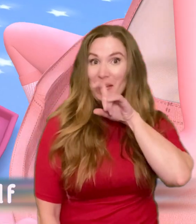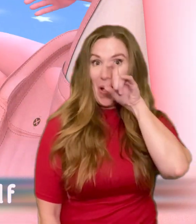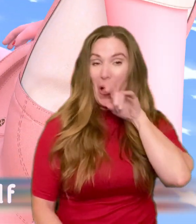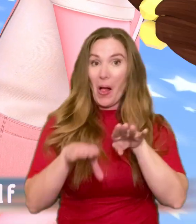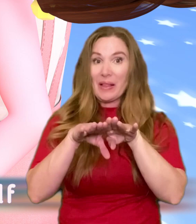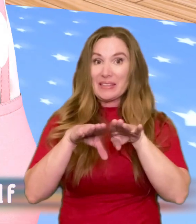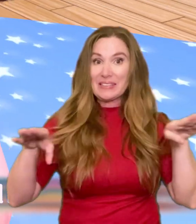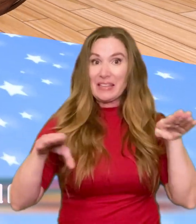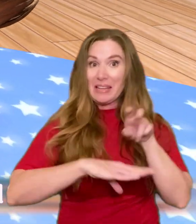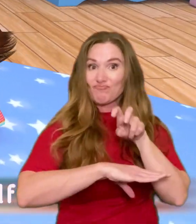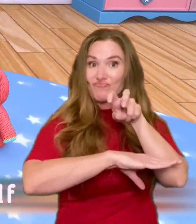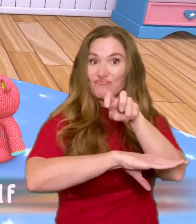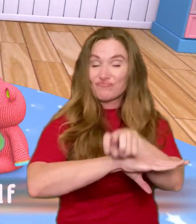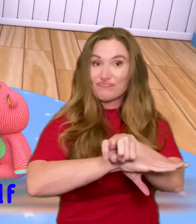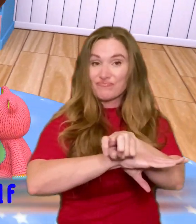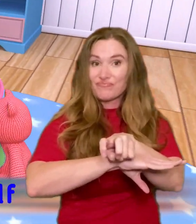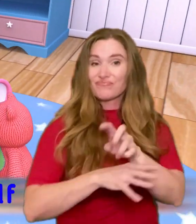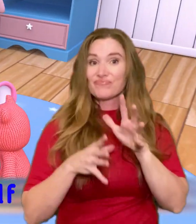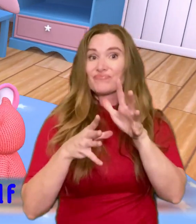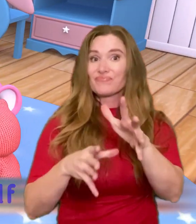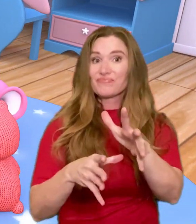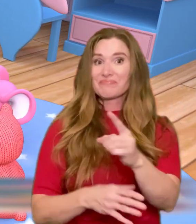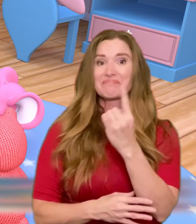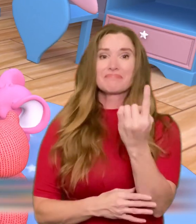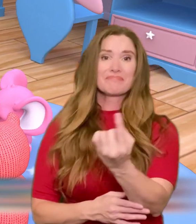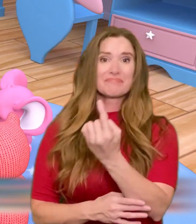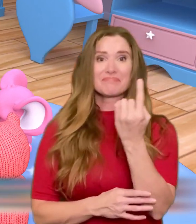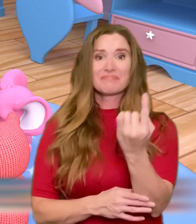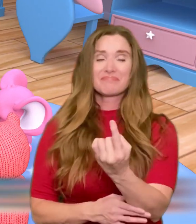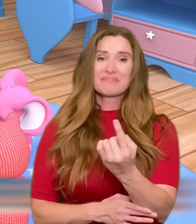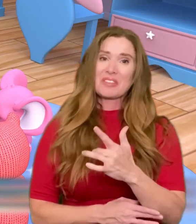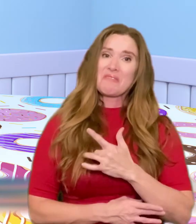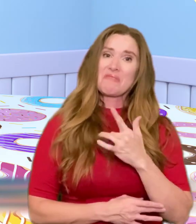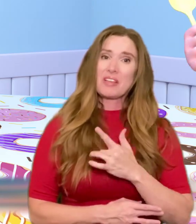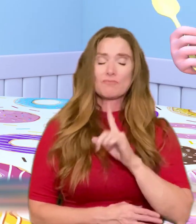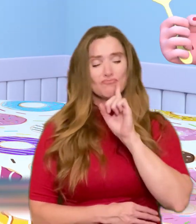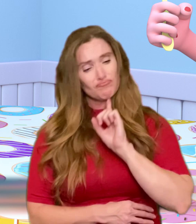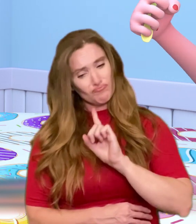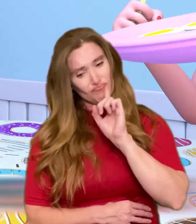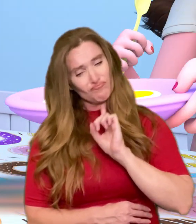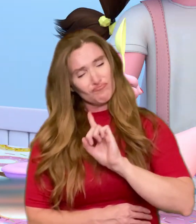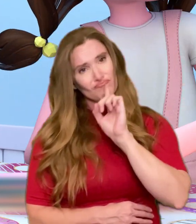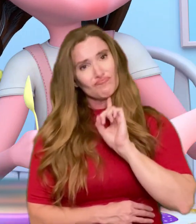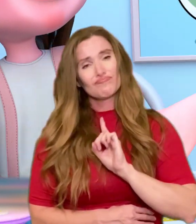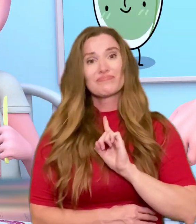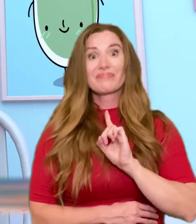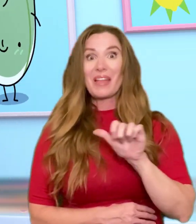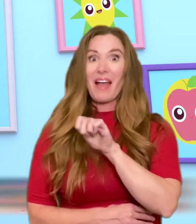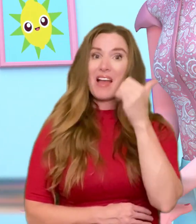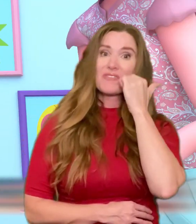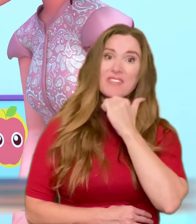There was a doll Sitting on a Shelf Feeling all alone And by